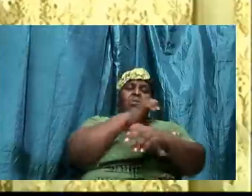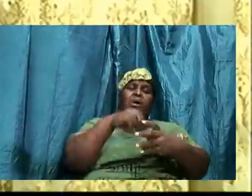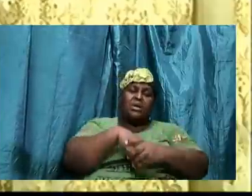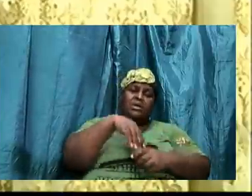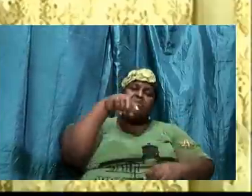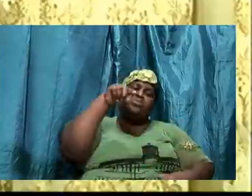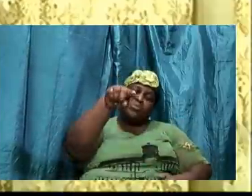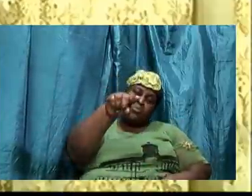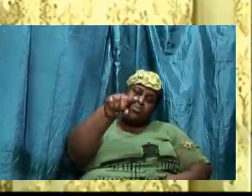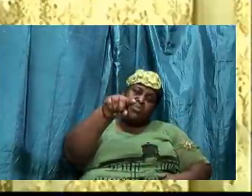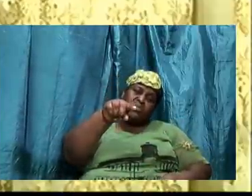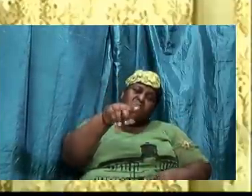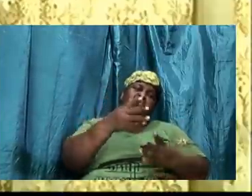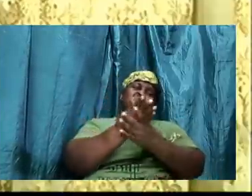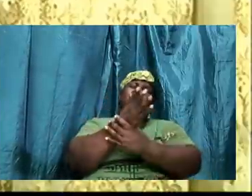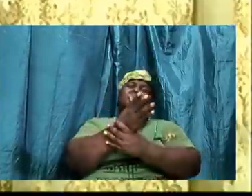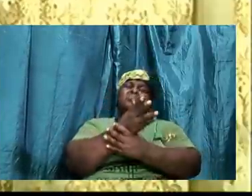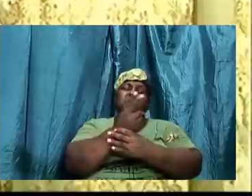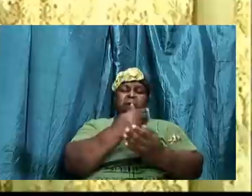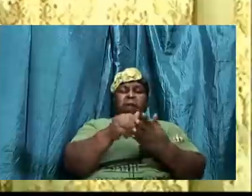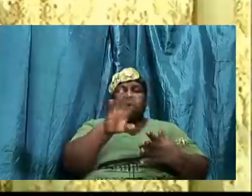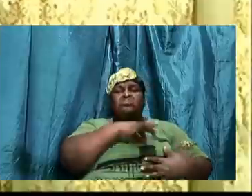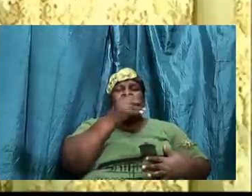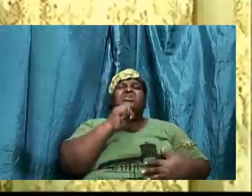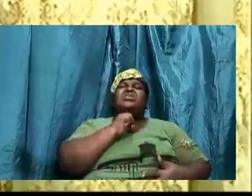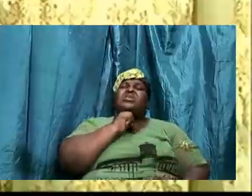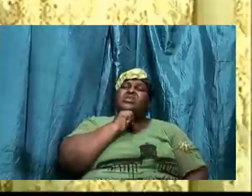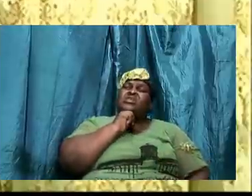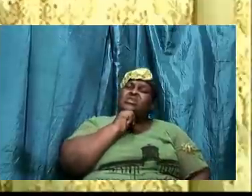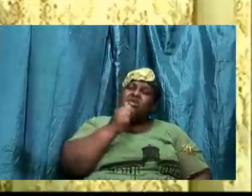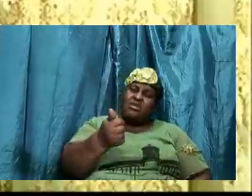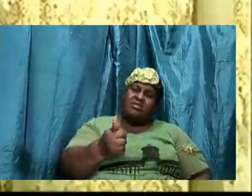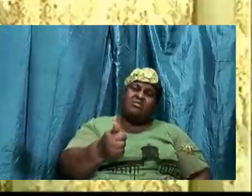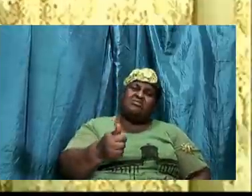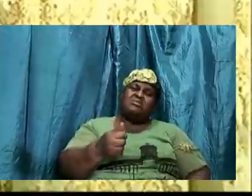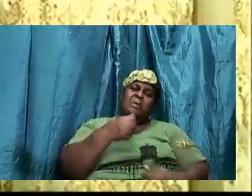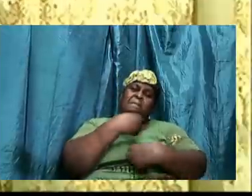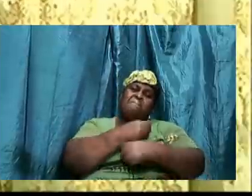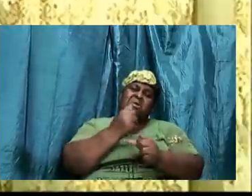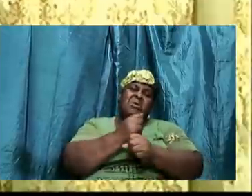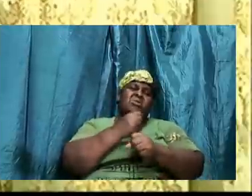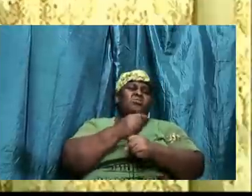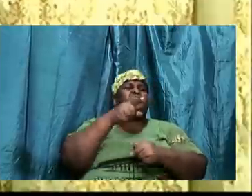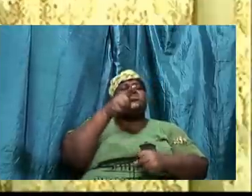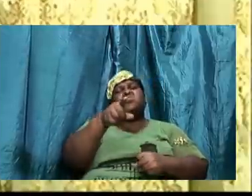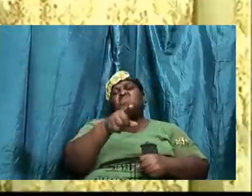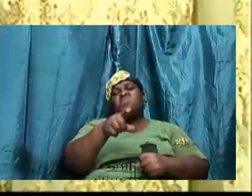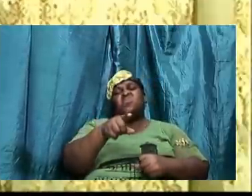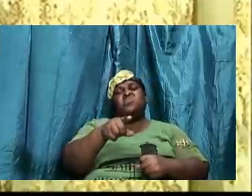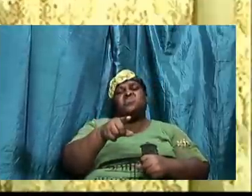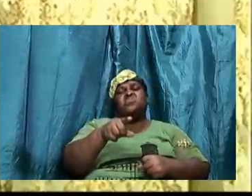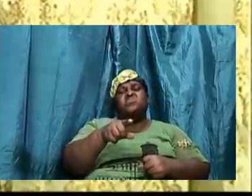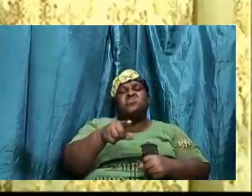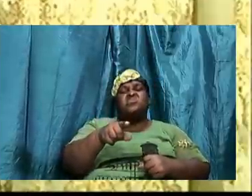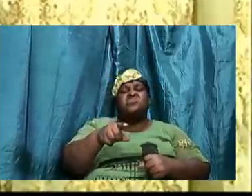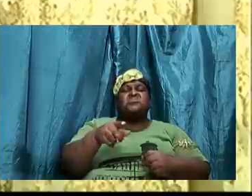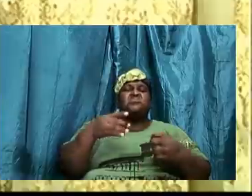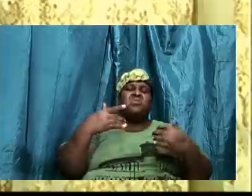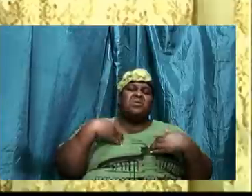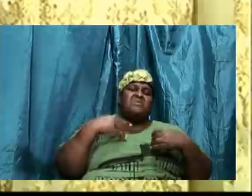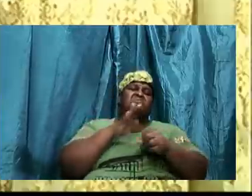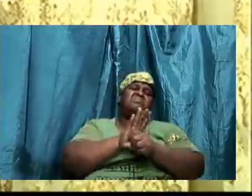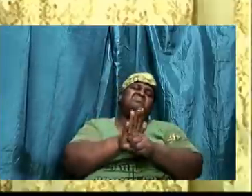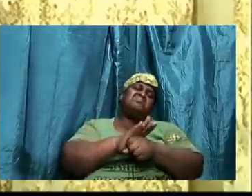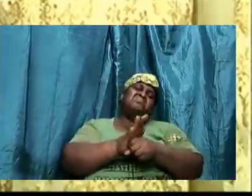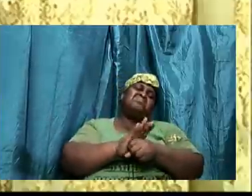that operates through the Holy Ghost, will not allow you to contract that sickness.